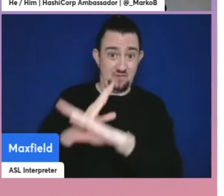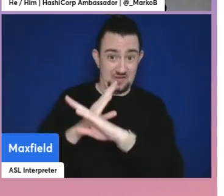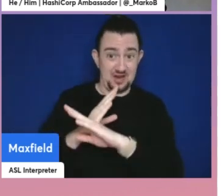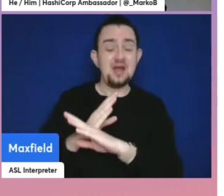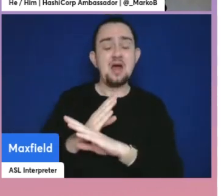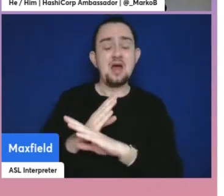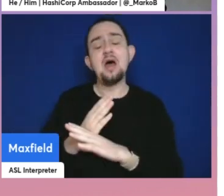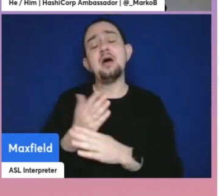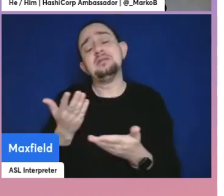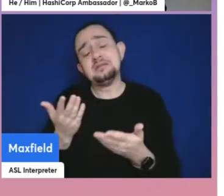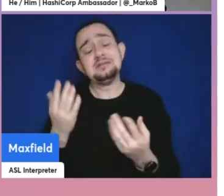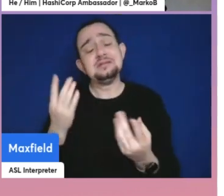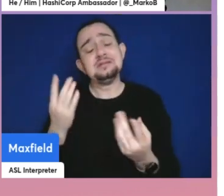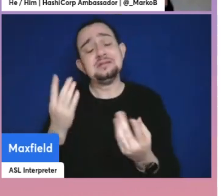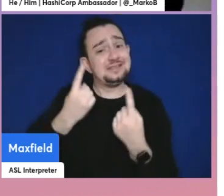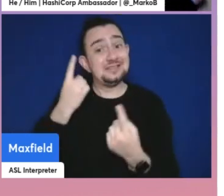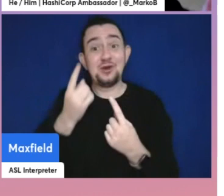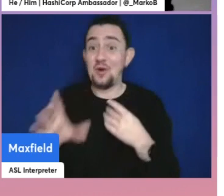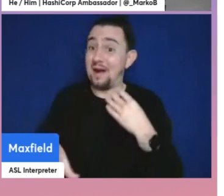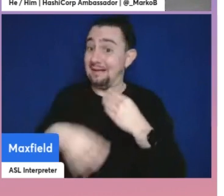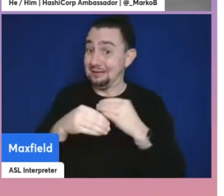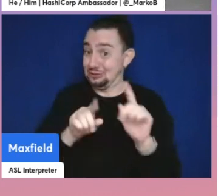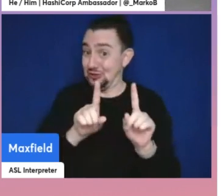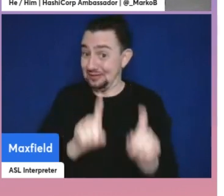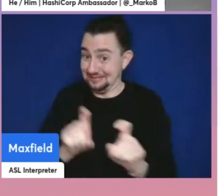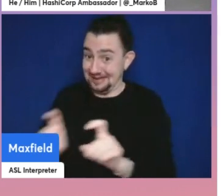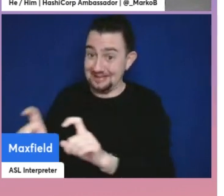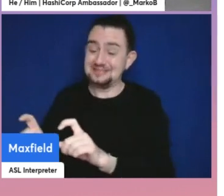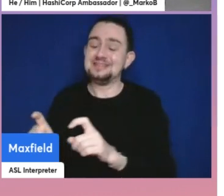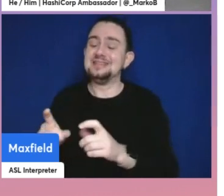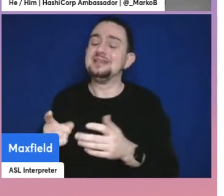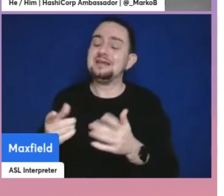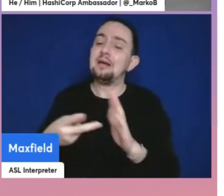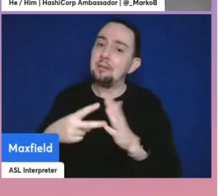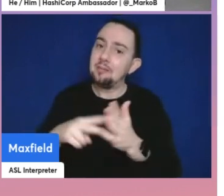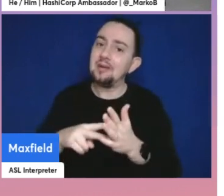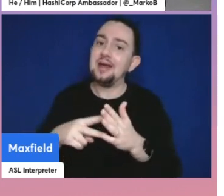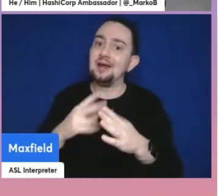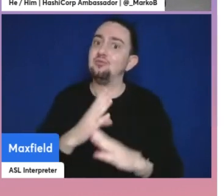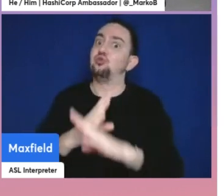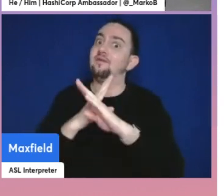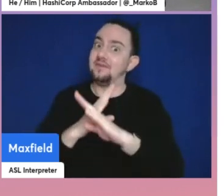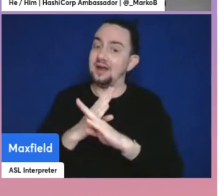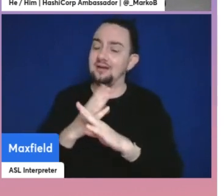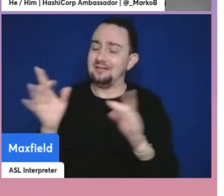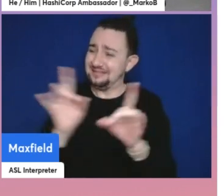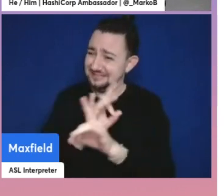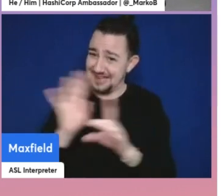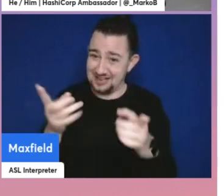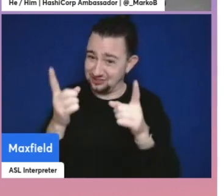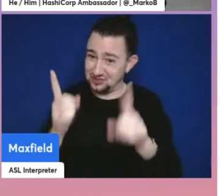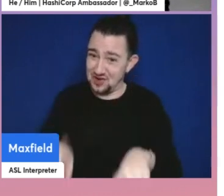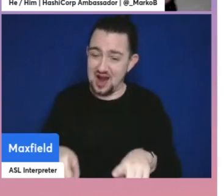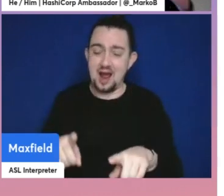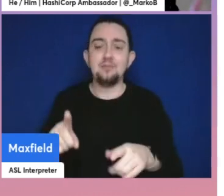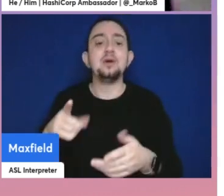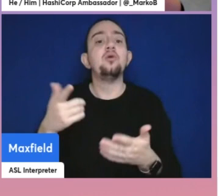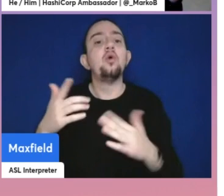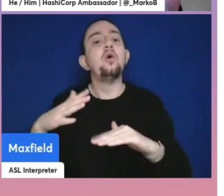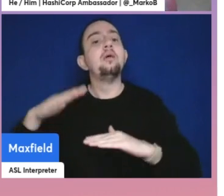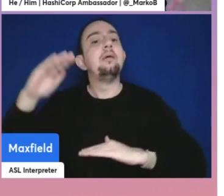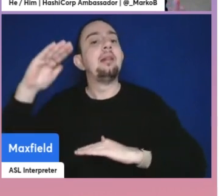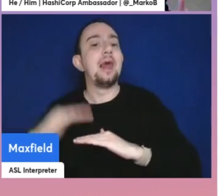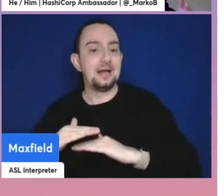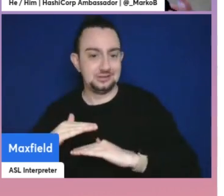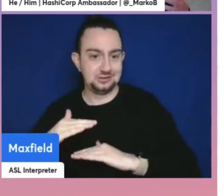testing, definitely feels like, huge disasters can be avoided, or at least the risk could be minimalized.